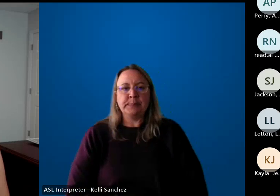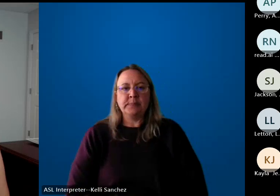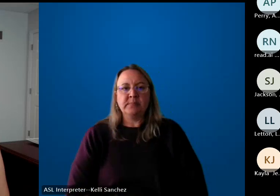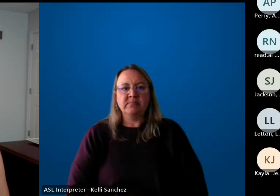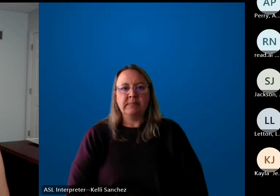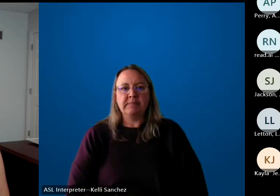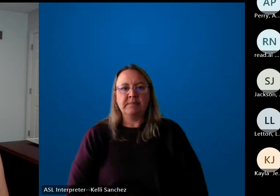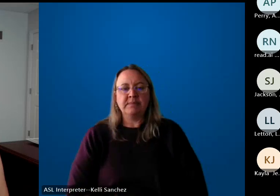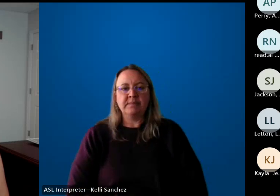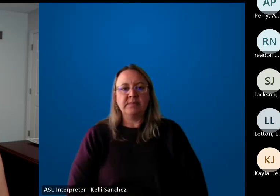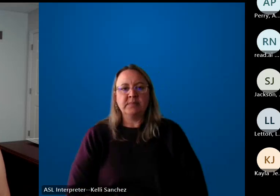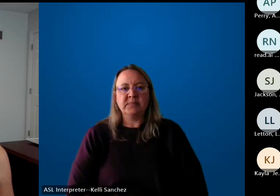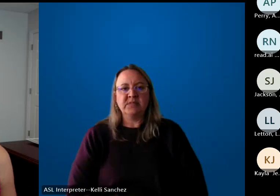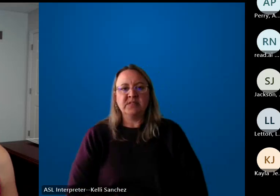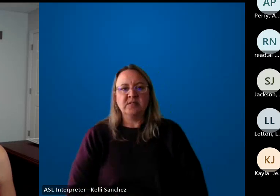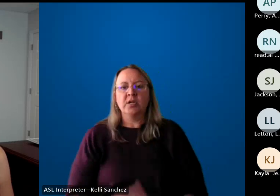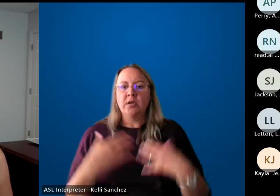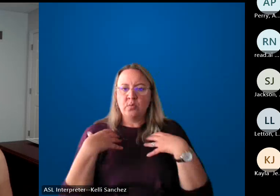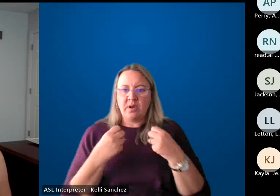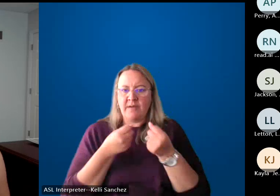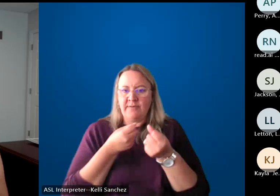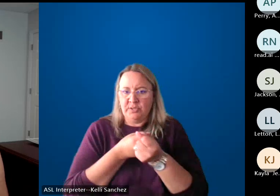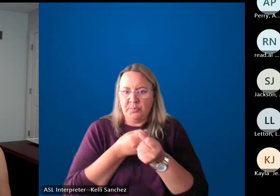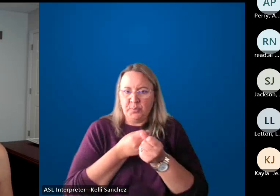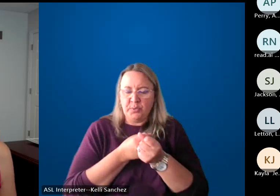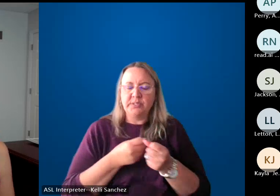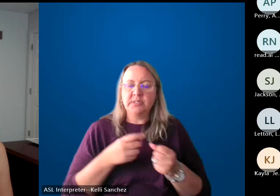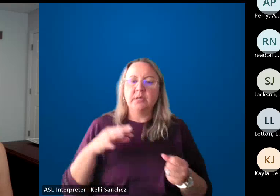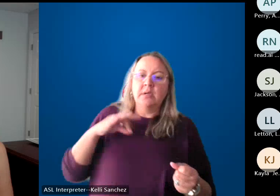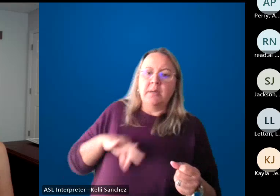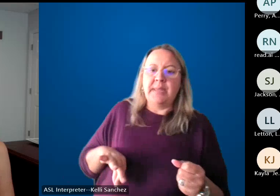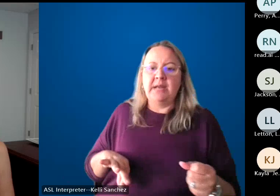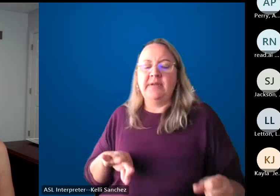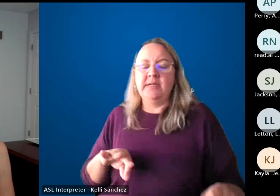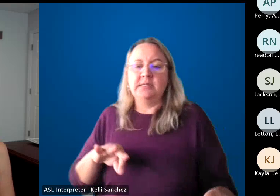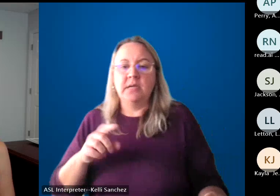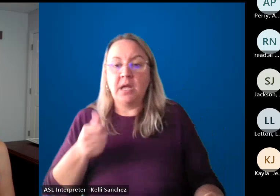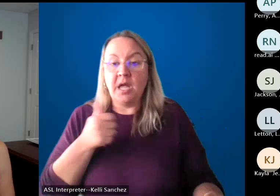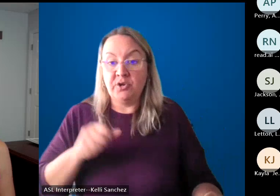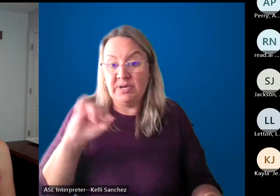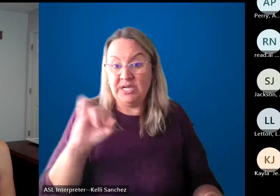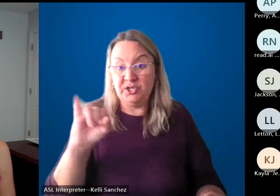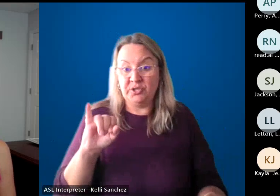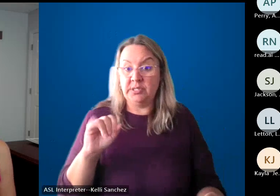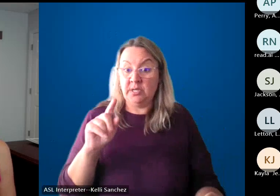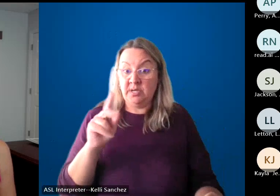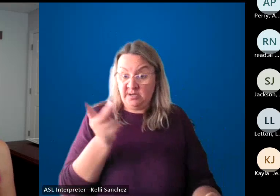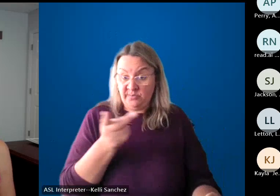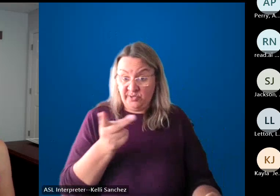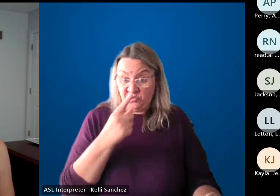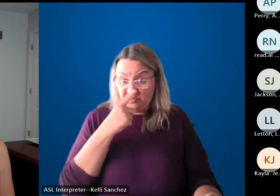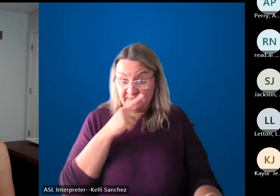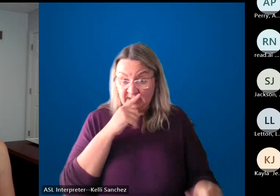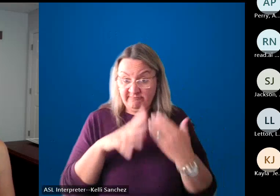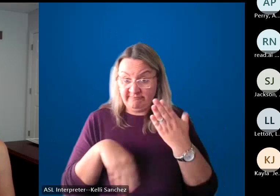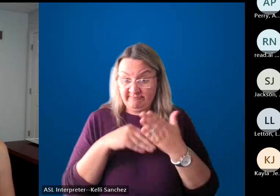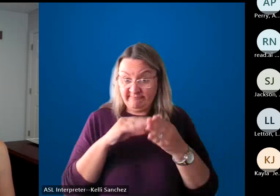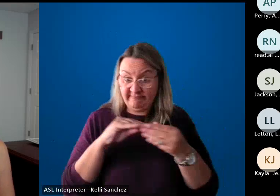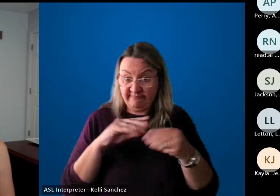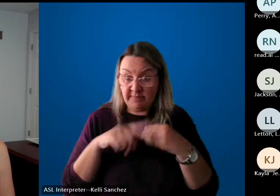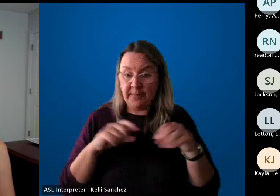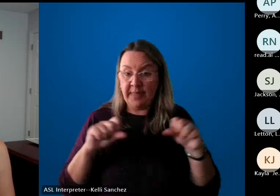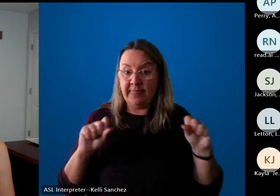order to get like recovery supports, covered under insurance, would you two mind talking a little bit about the